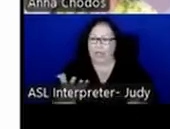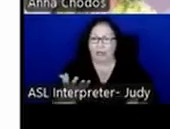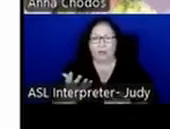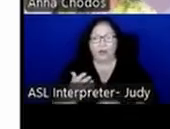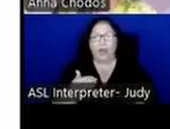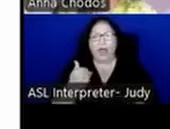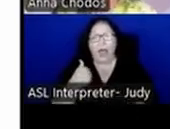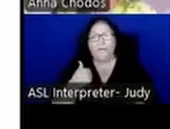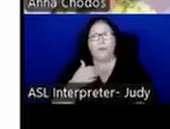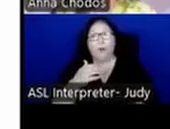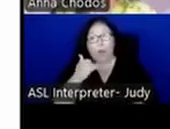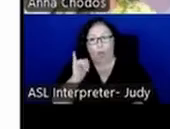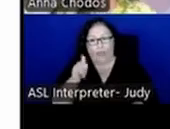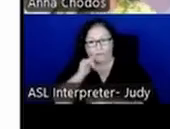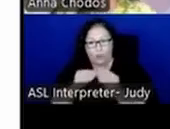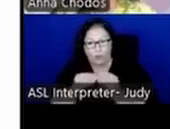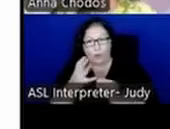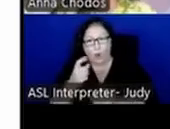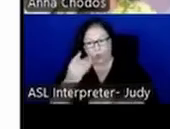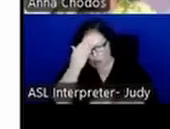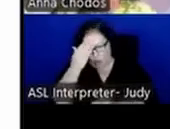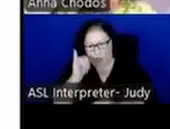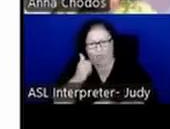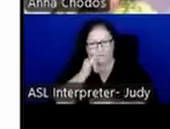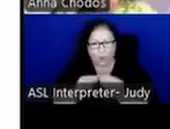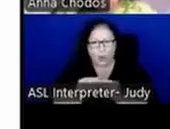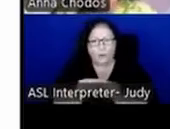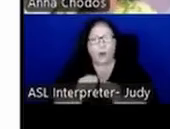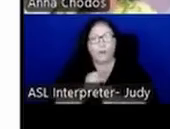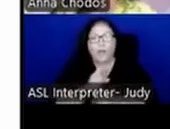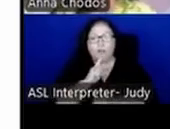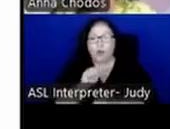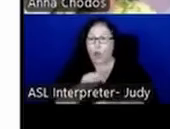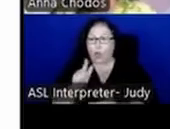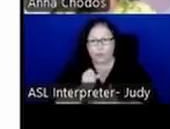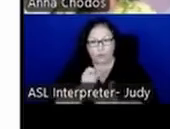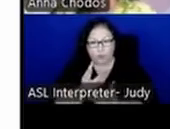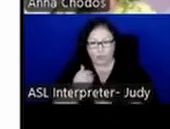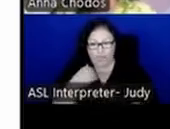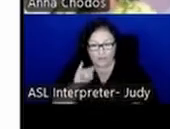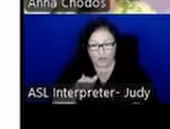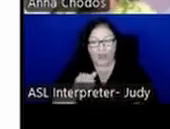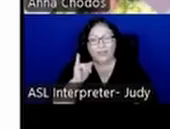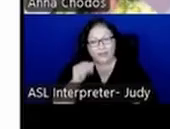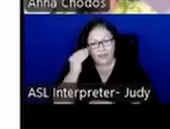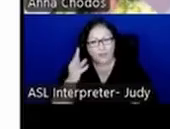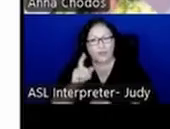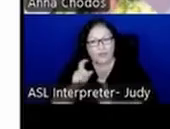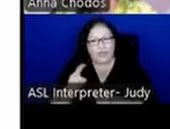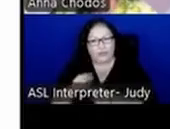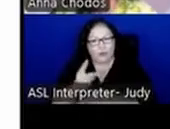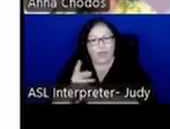number, make sure all your social workers have it. This is the information you give to caregivers. And some of that may be you looking